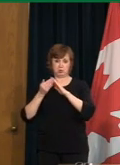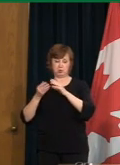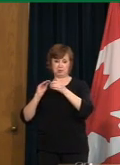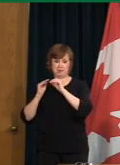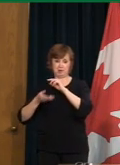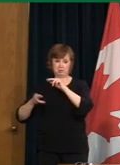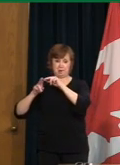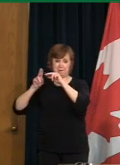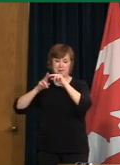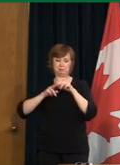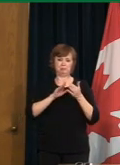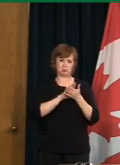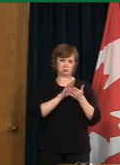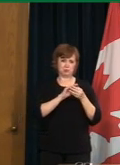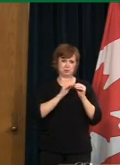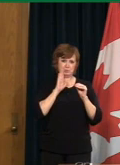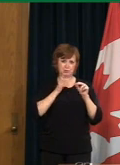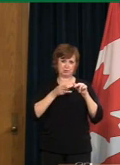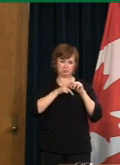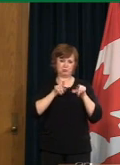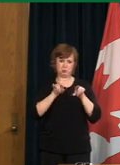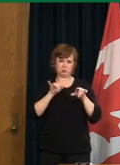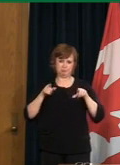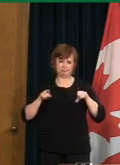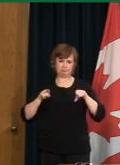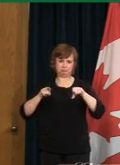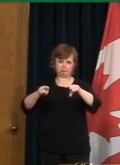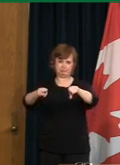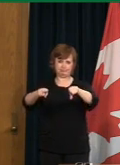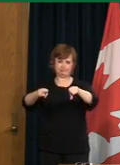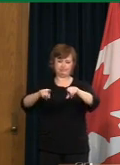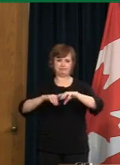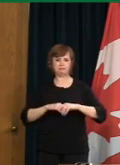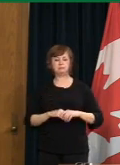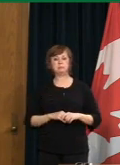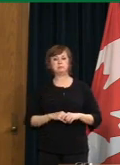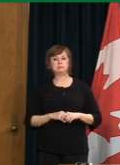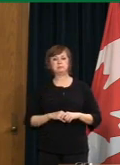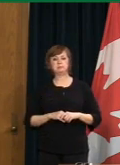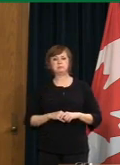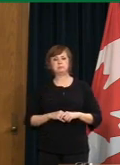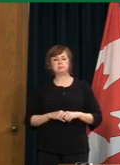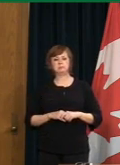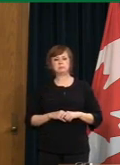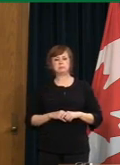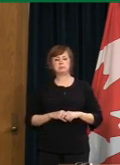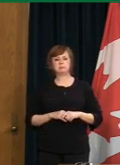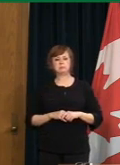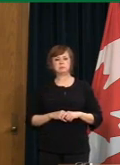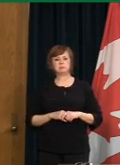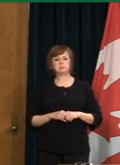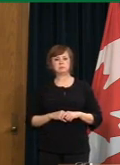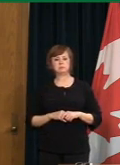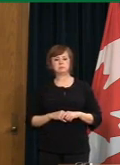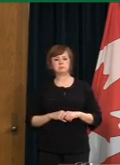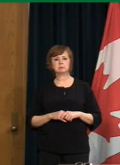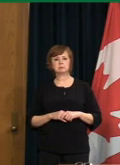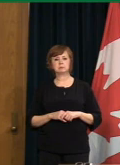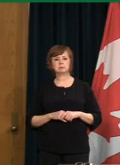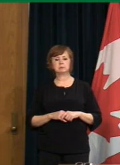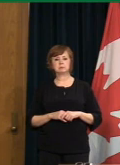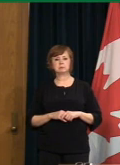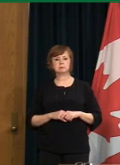goes up, so the number of schools who are notified on a week-by-week basis goes up. With the measures announced today, we hope that